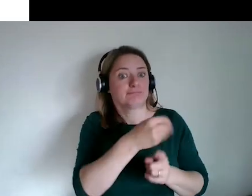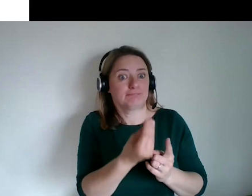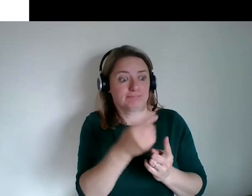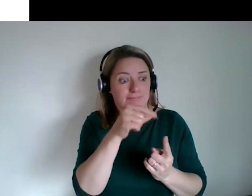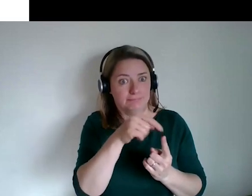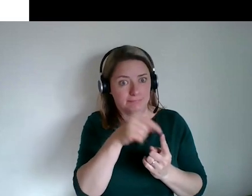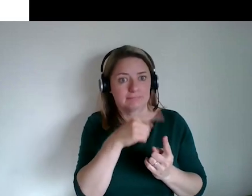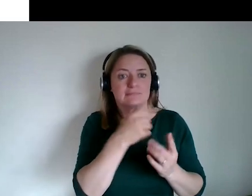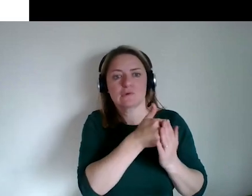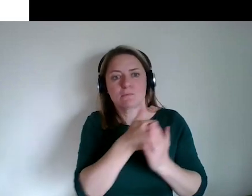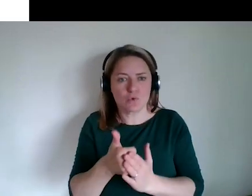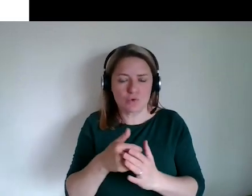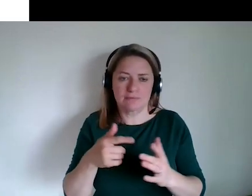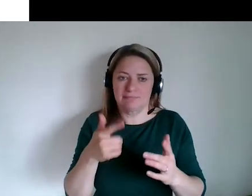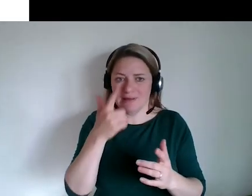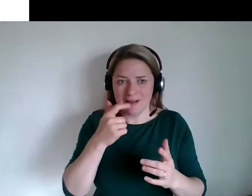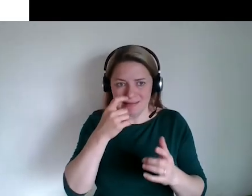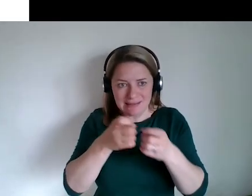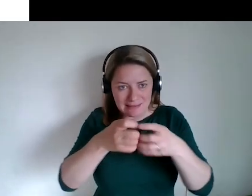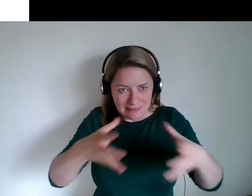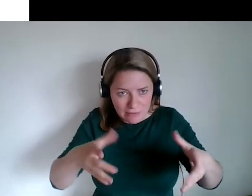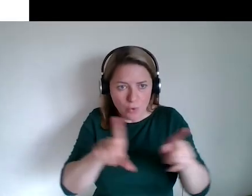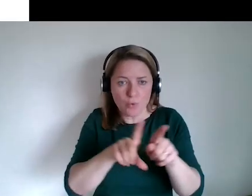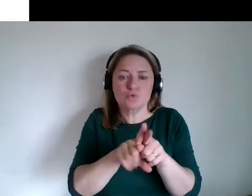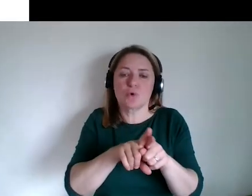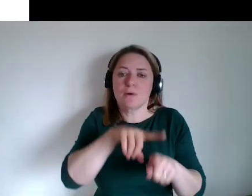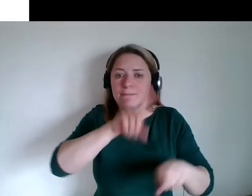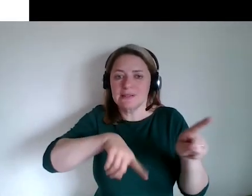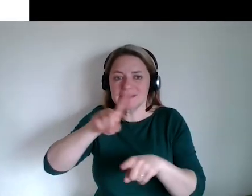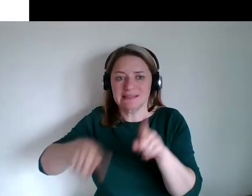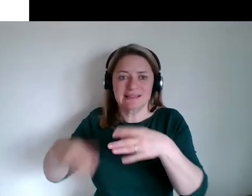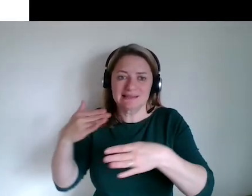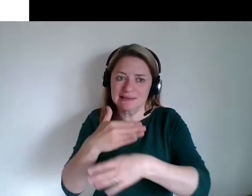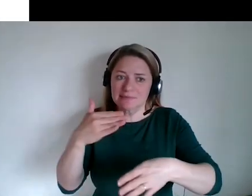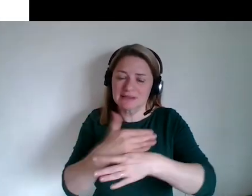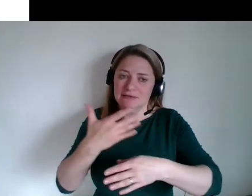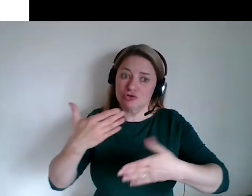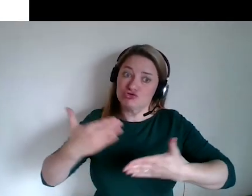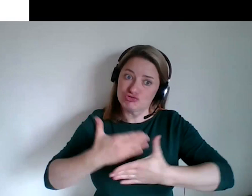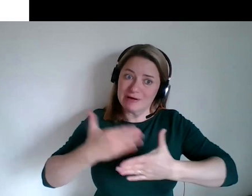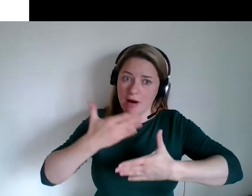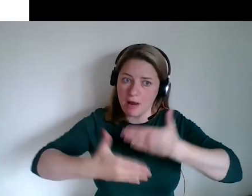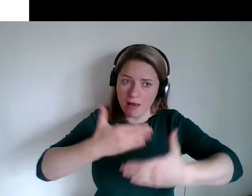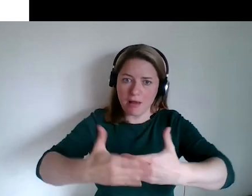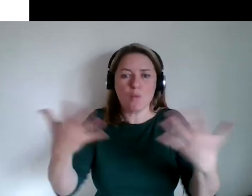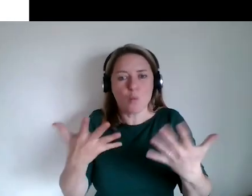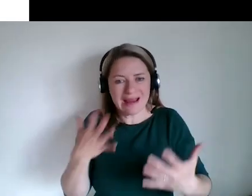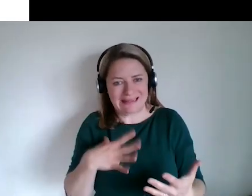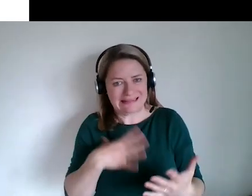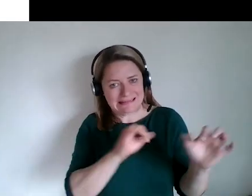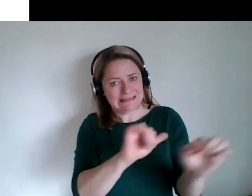their goal is to support capacity building and multidisciplinary career development in areas of strategic